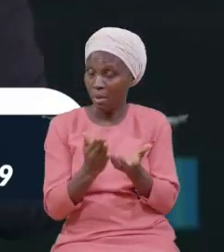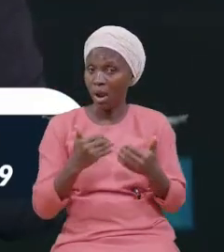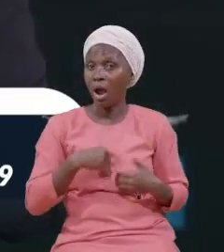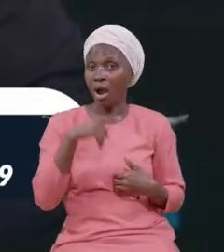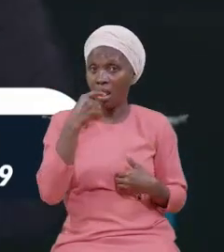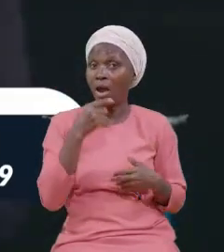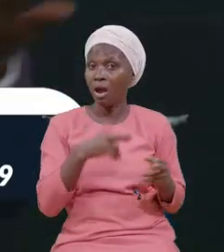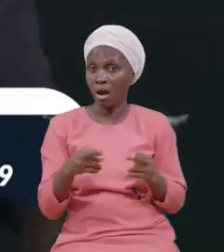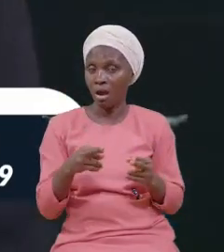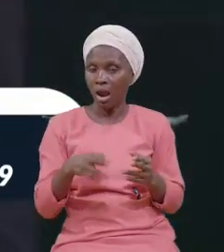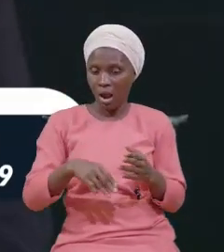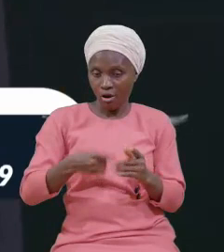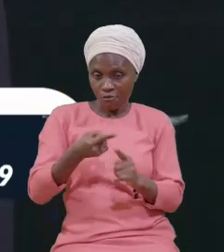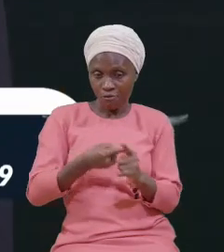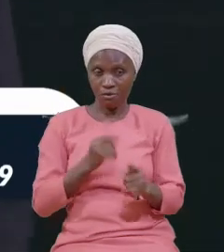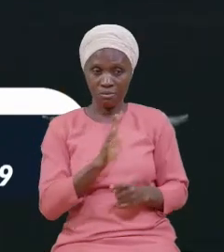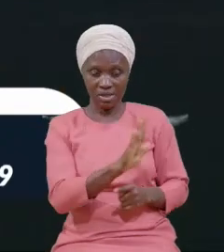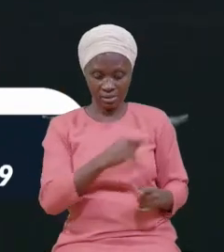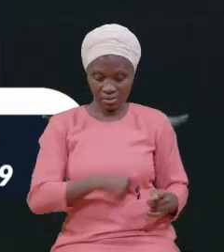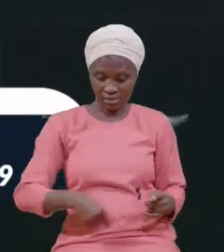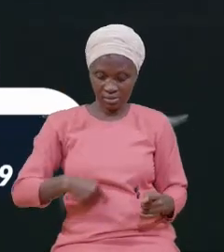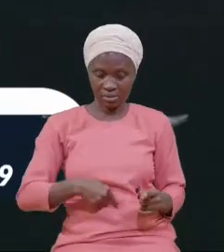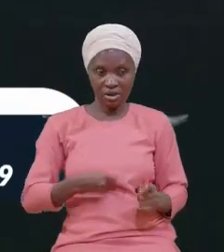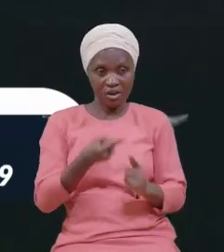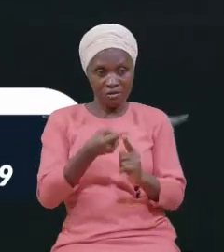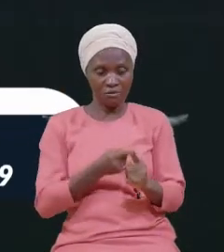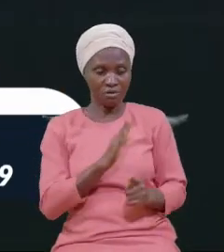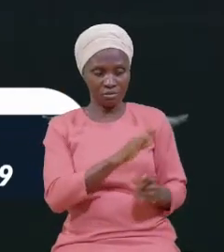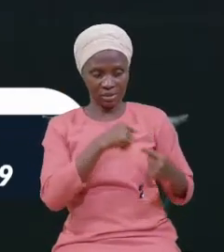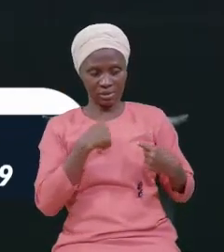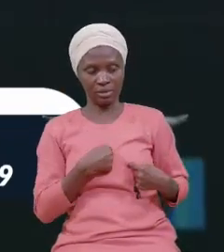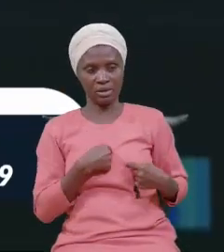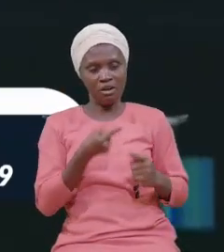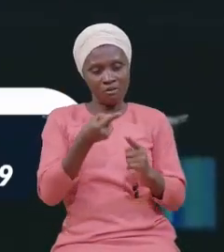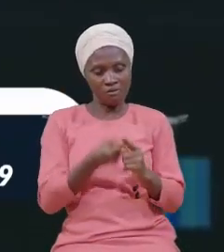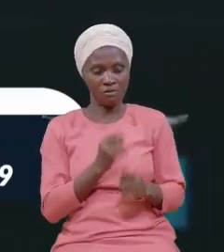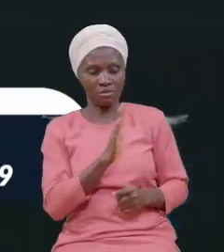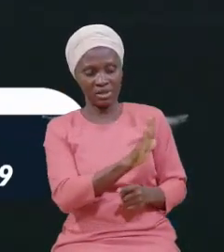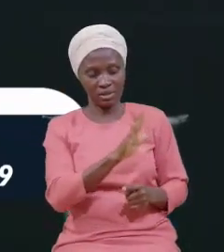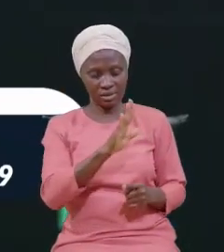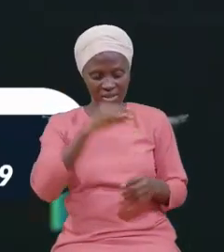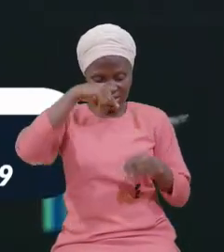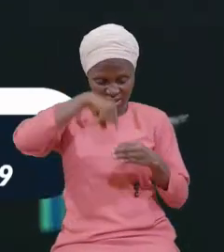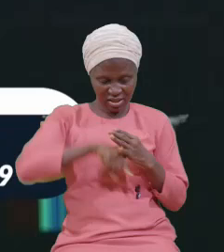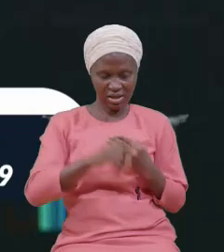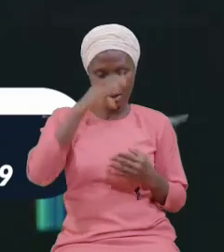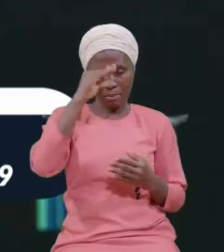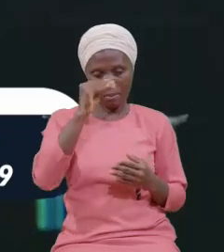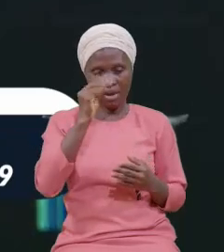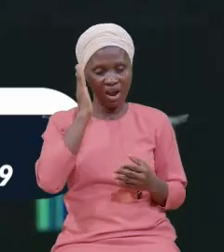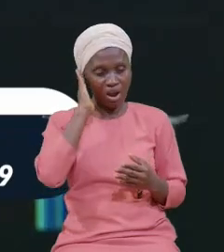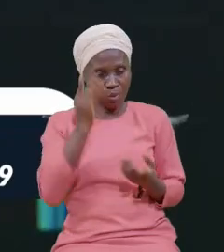his belly, out of his innermost being, out of his inner man shall flow rivers